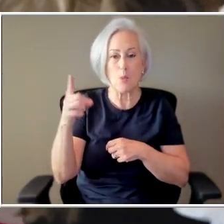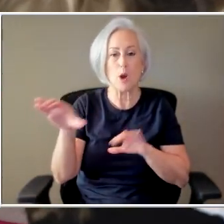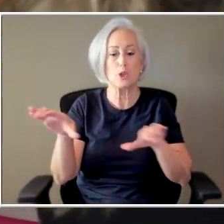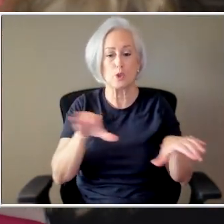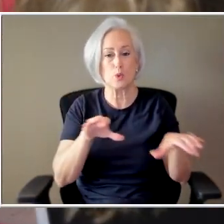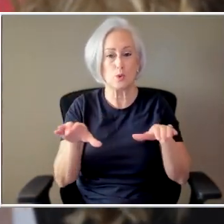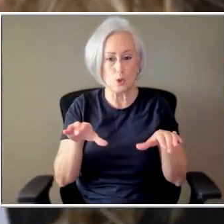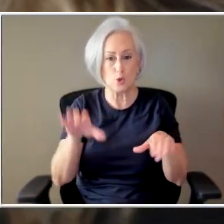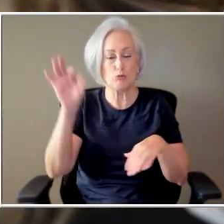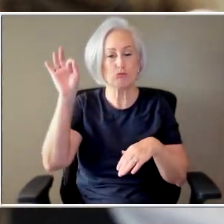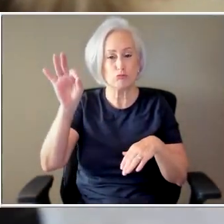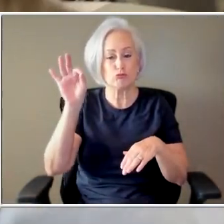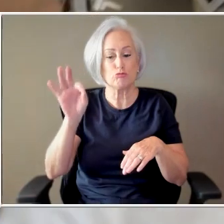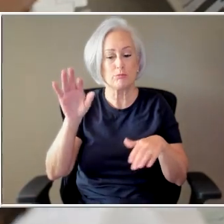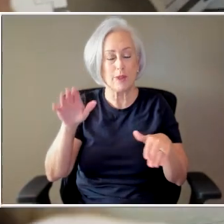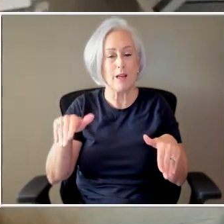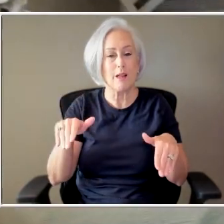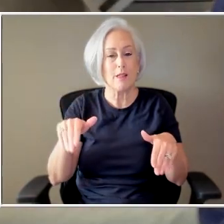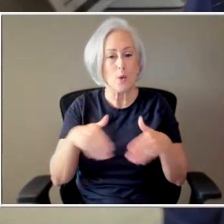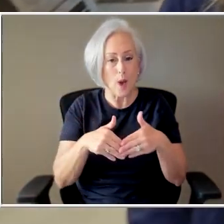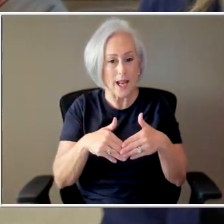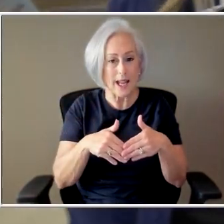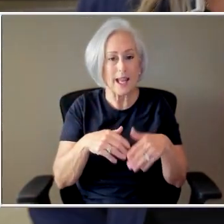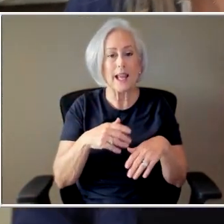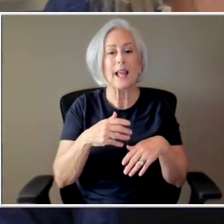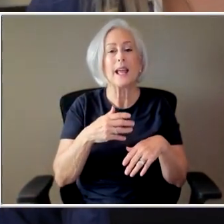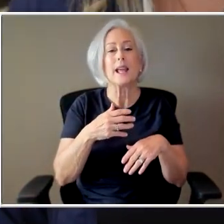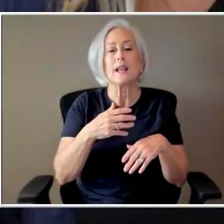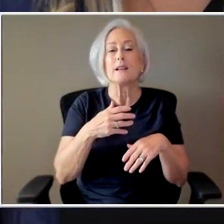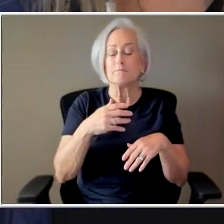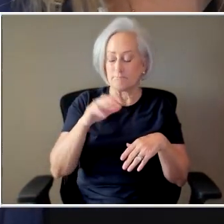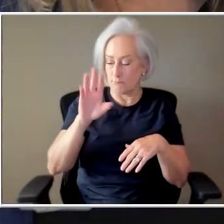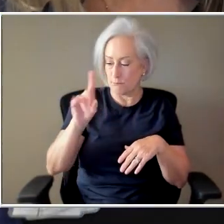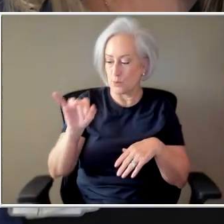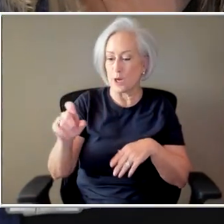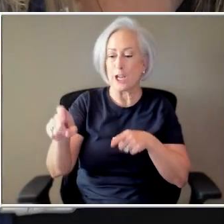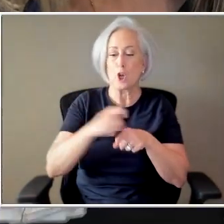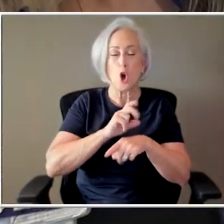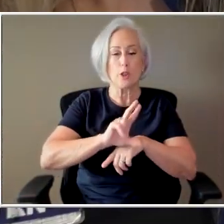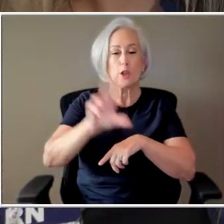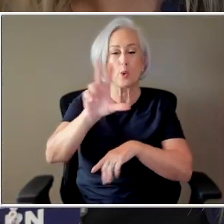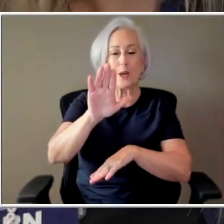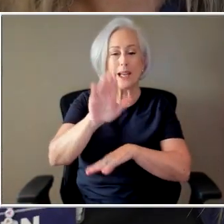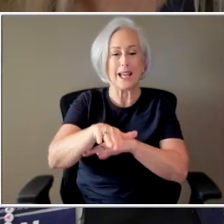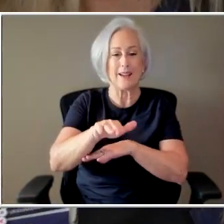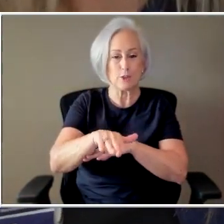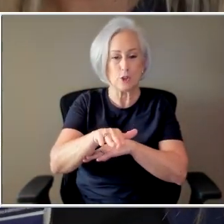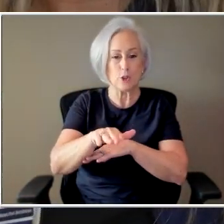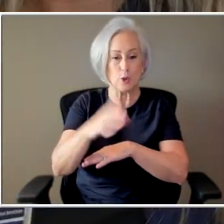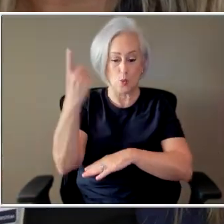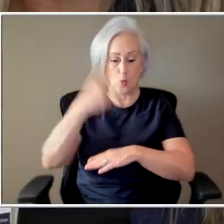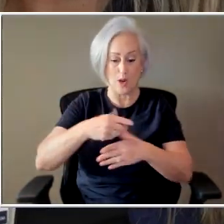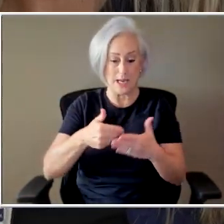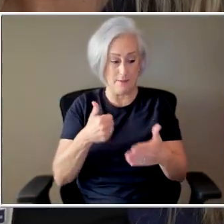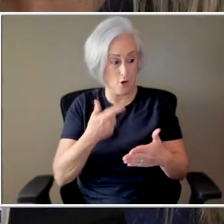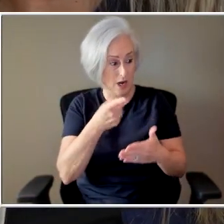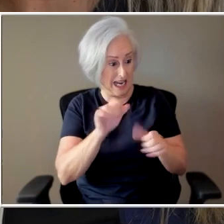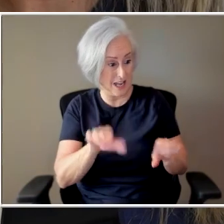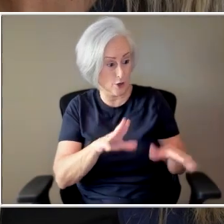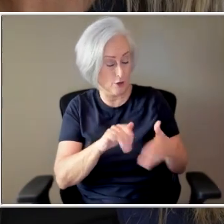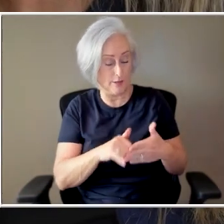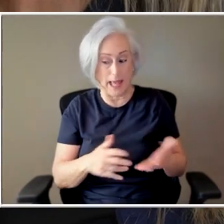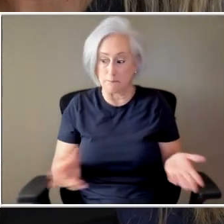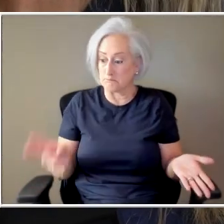have to deal with. Yeah, Bree called me at about 3 p.m. the day before and said, can you do this? And I said, well, we can find out. So I